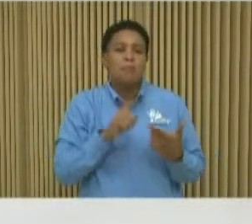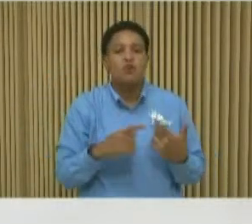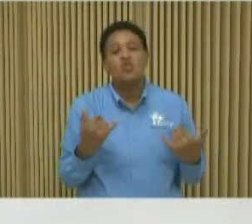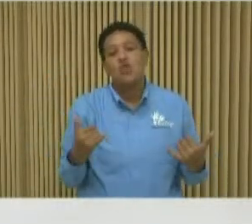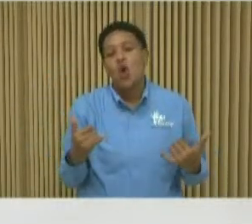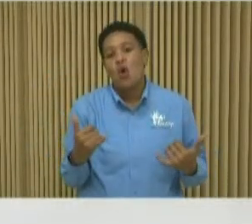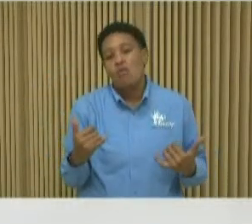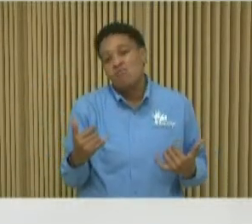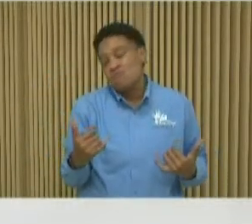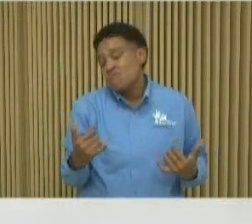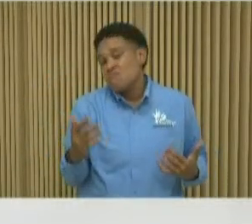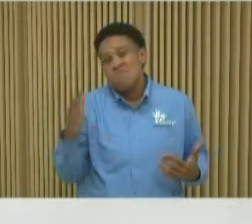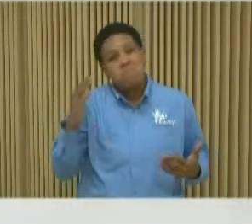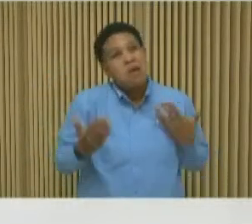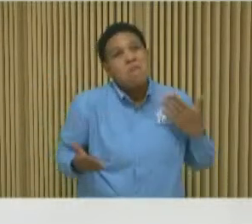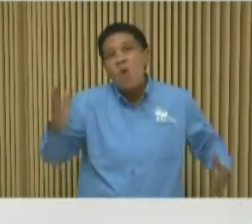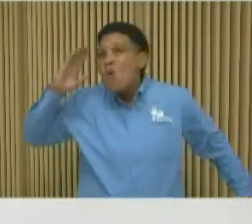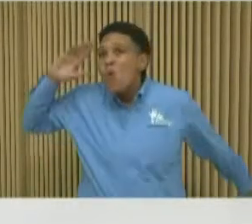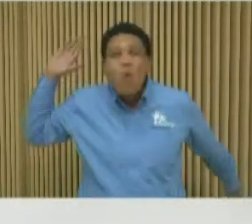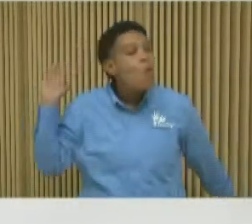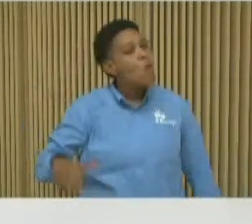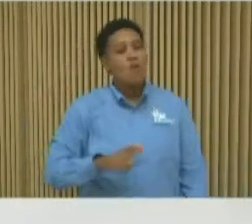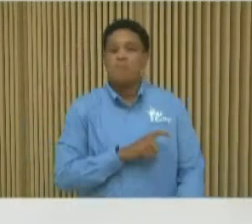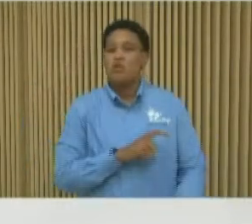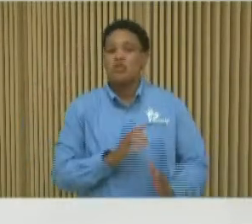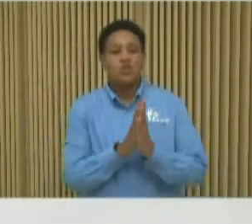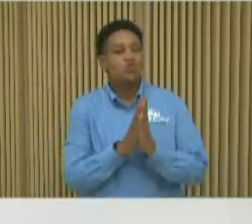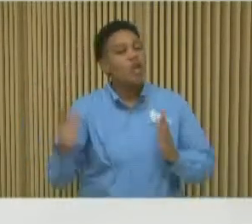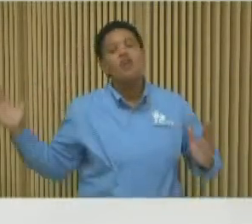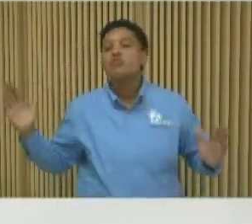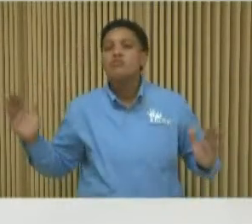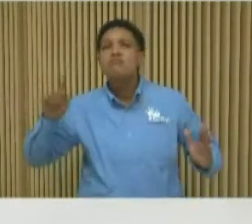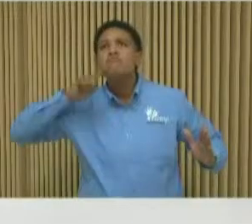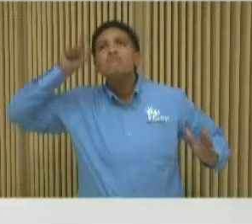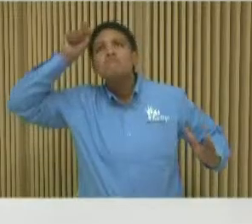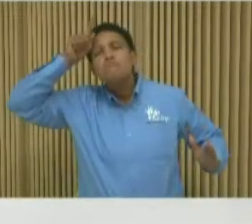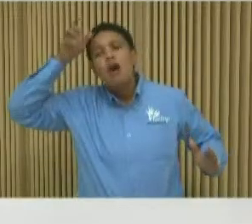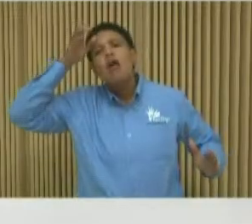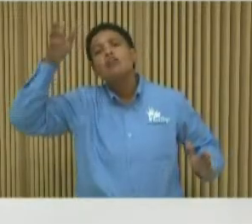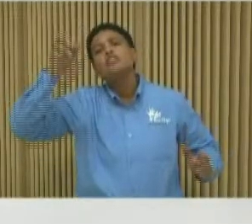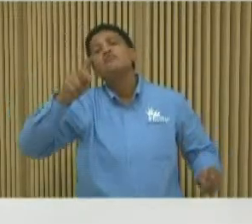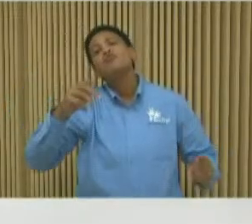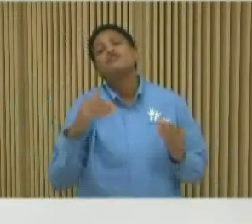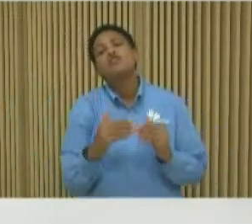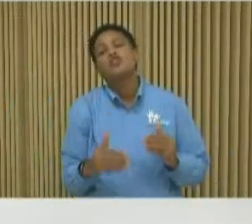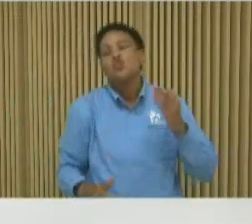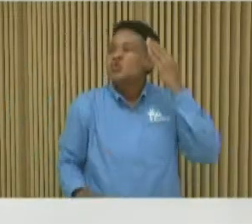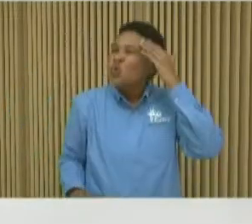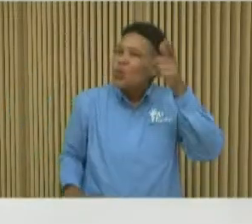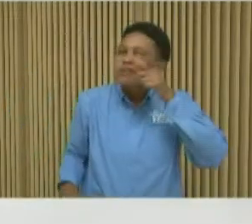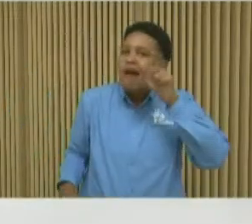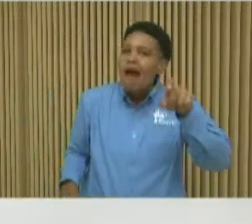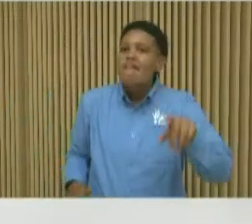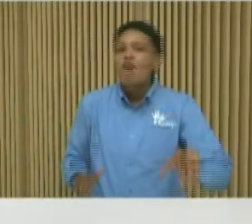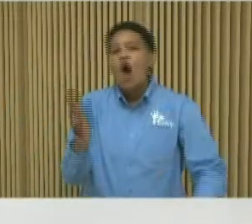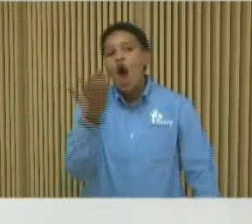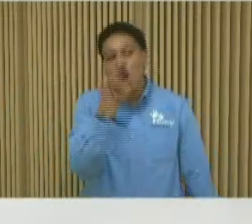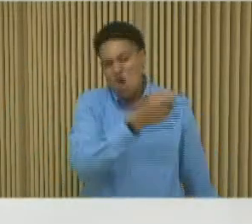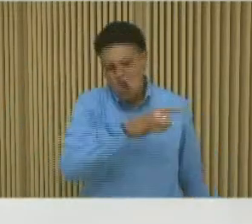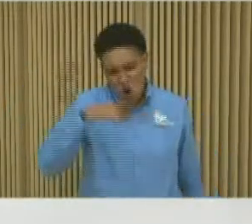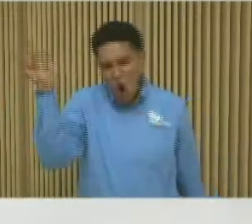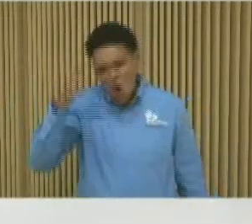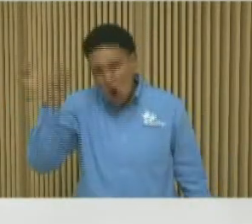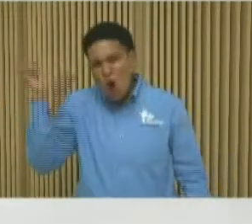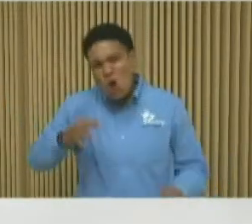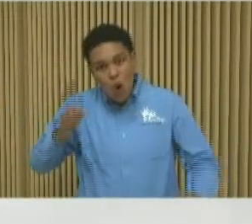to every constable, understand the concept, know that you don't have to drag everyone into